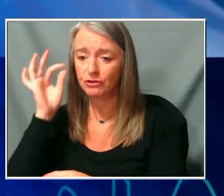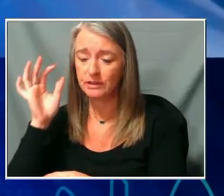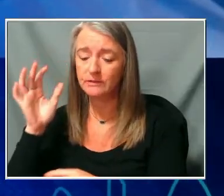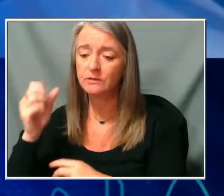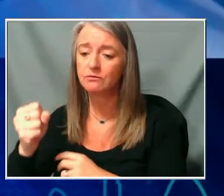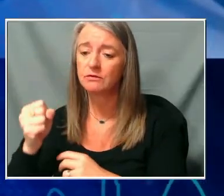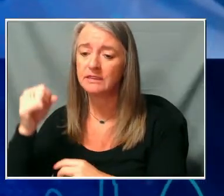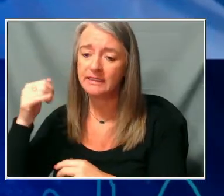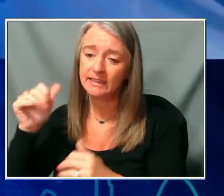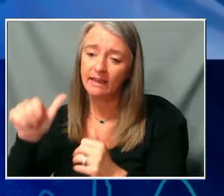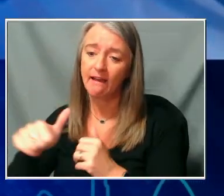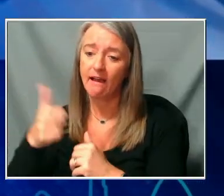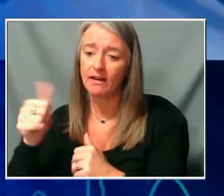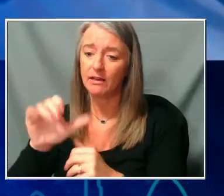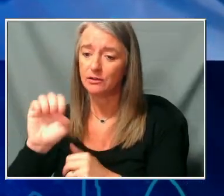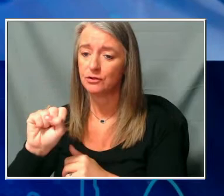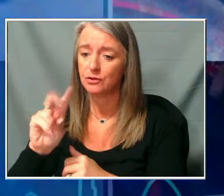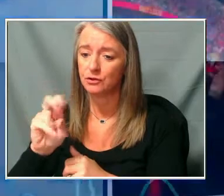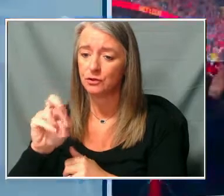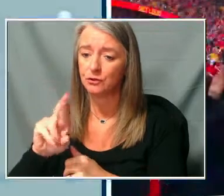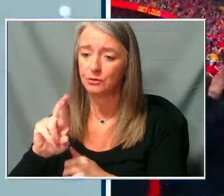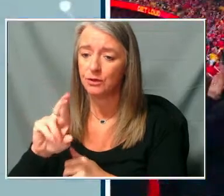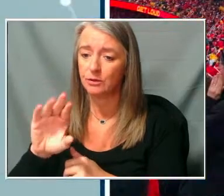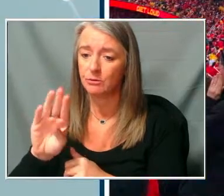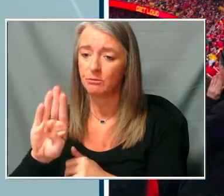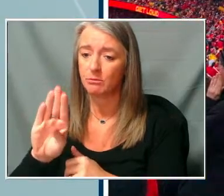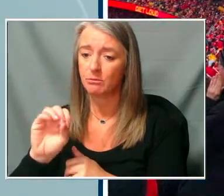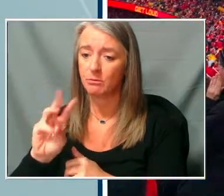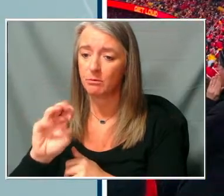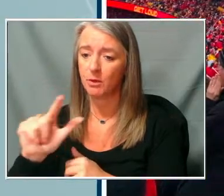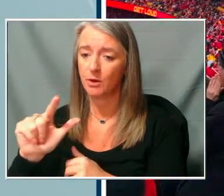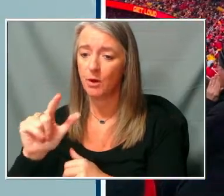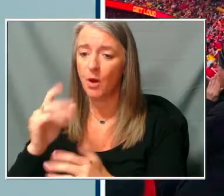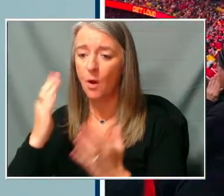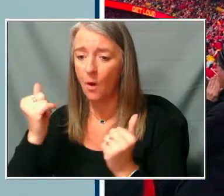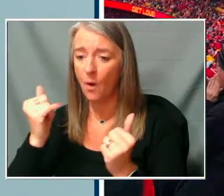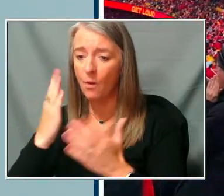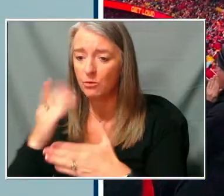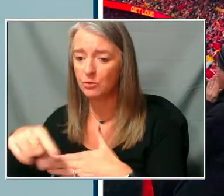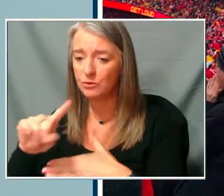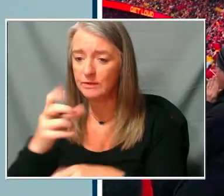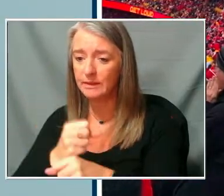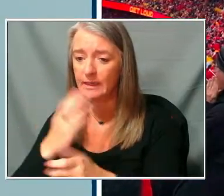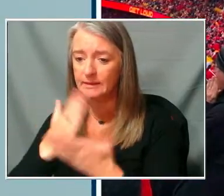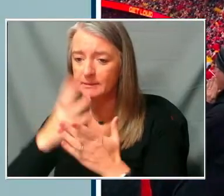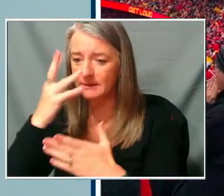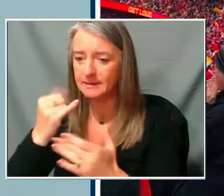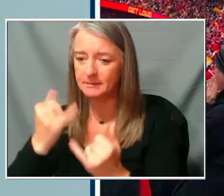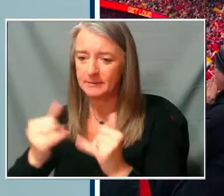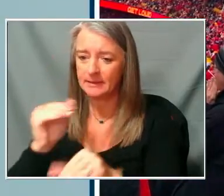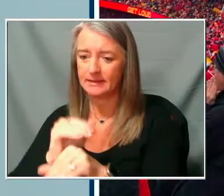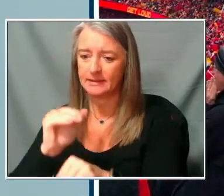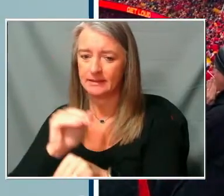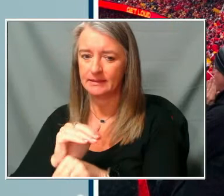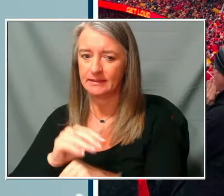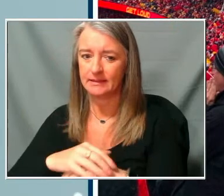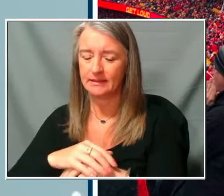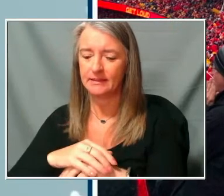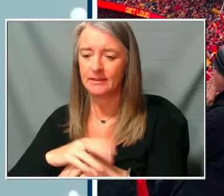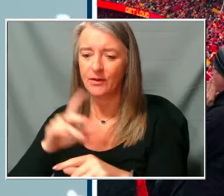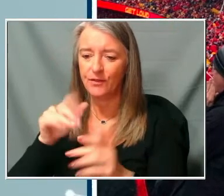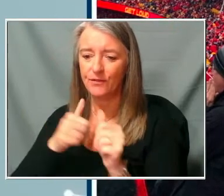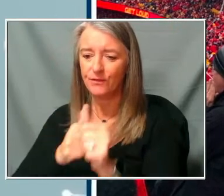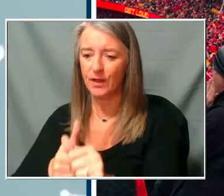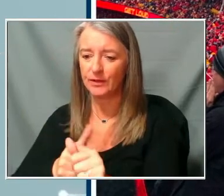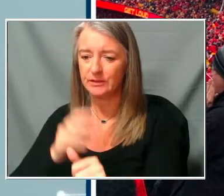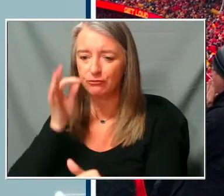yet another Super Bowl. Hope everyone got a little bit of sleep last night. We're following the new unofficial mascot of Chiefs Kingdom. You've